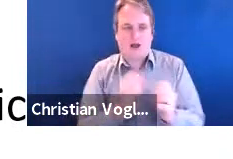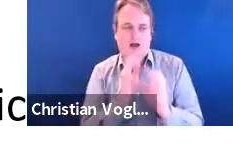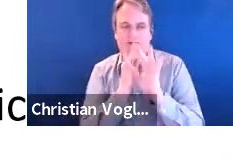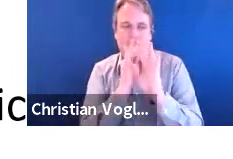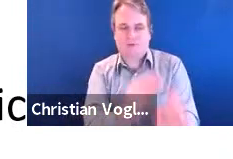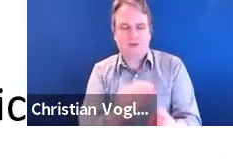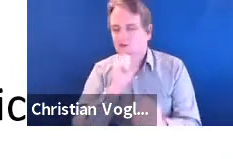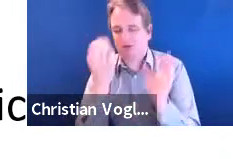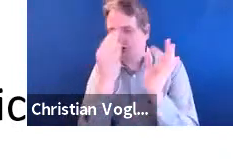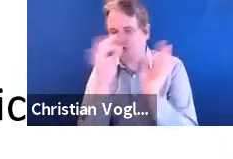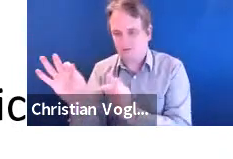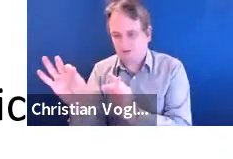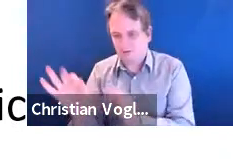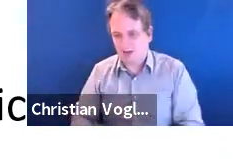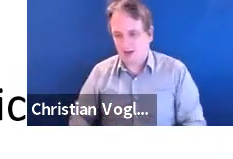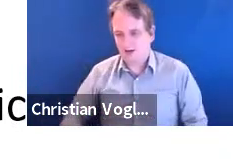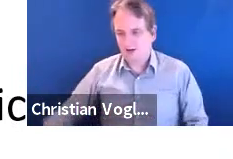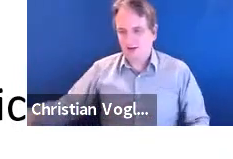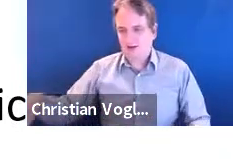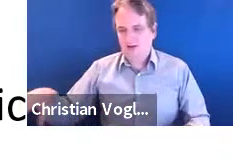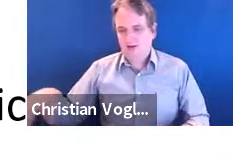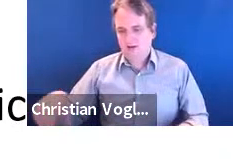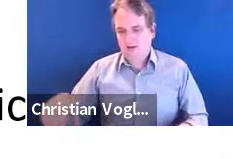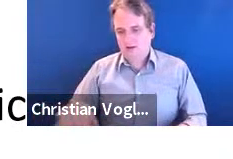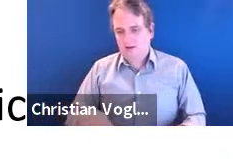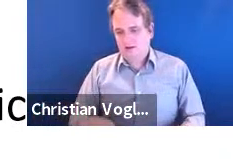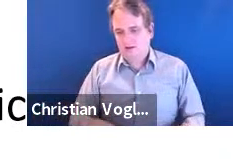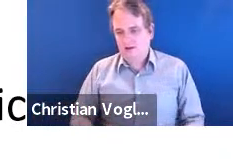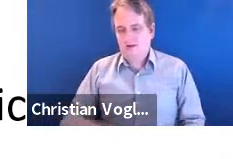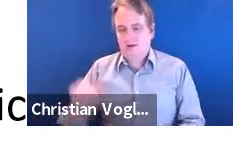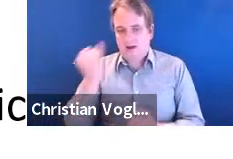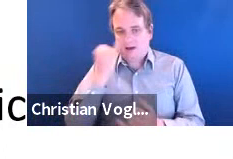They can be terrific because you don't get distracted the same way you